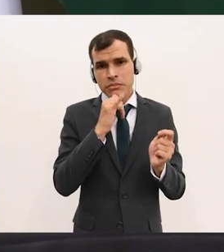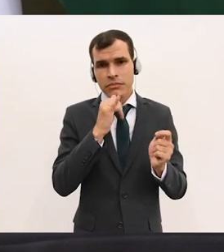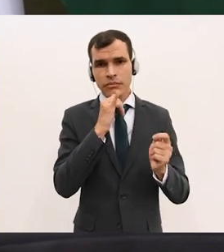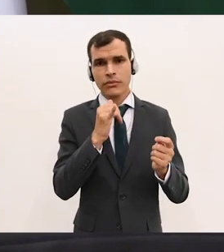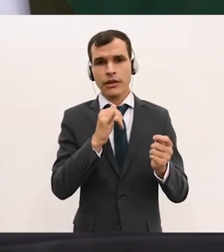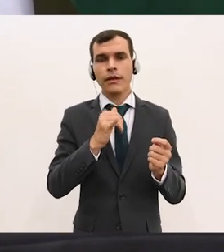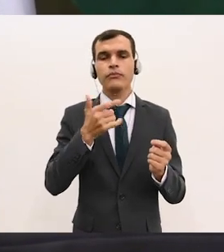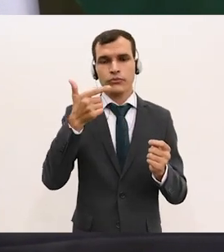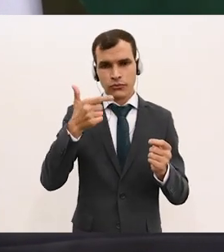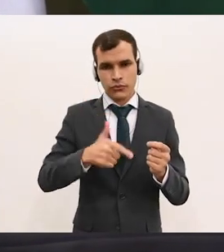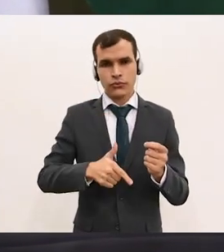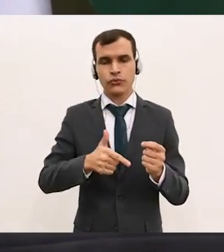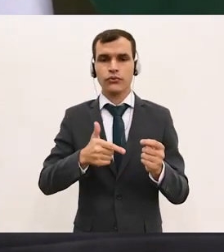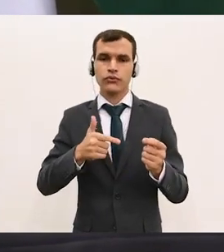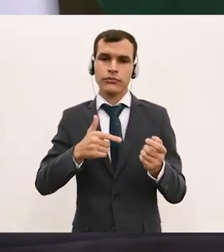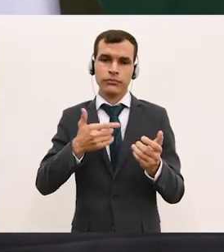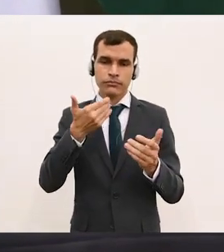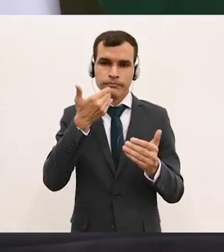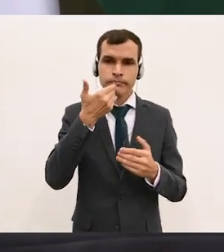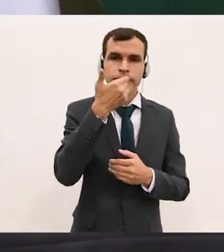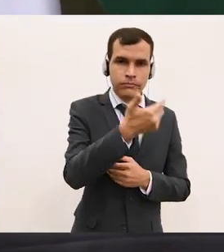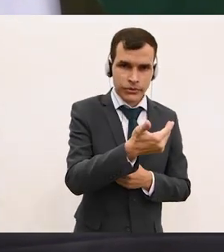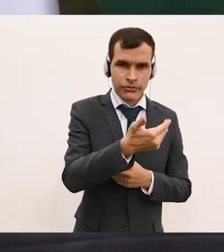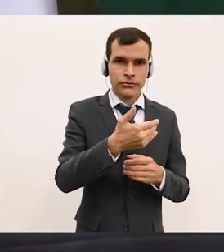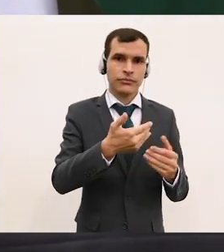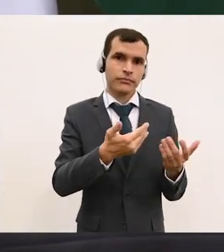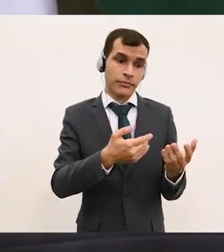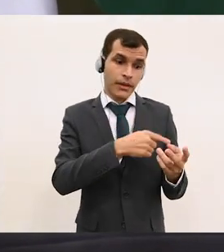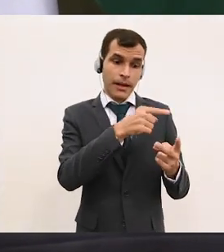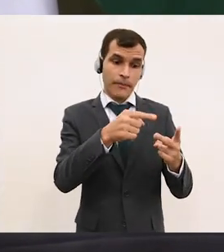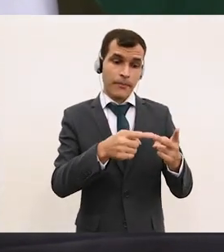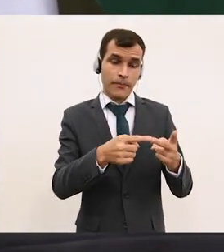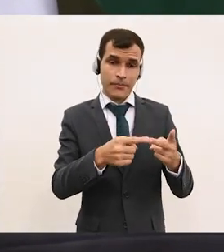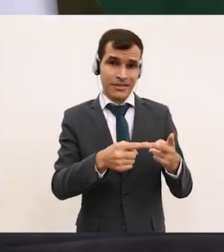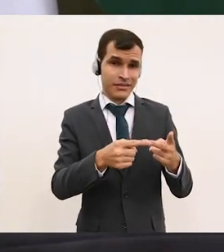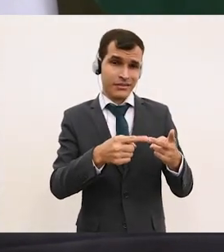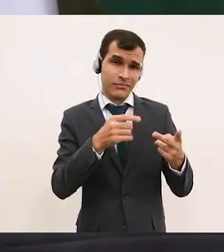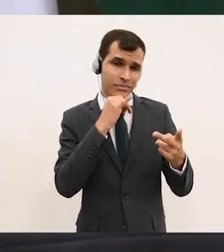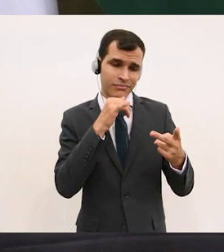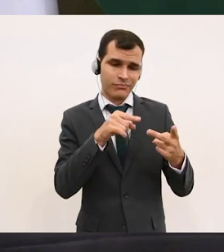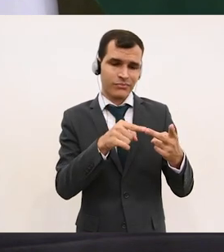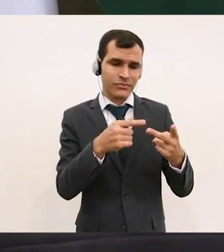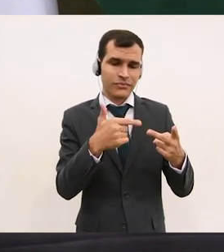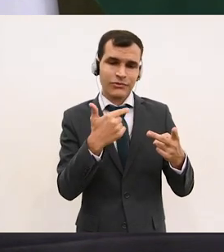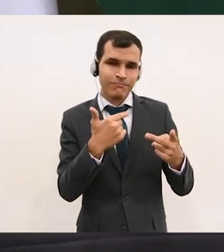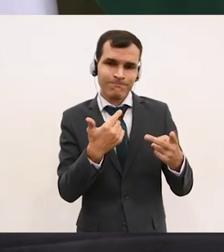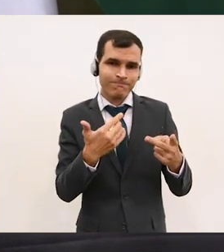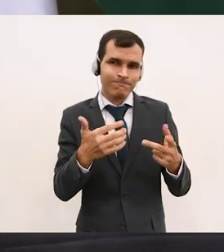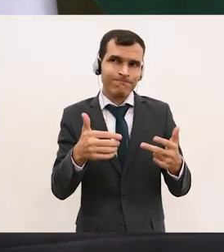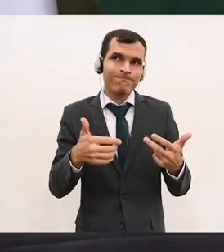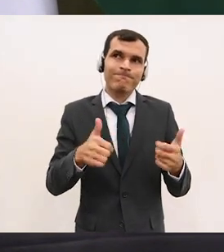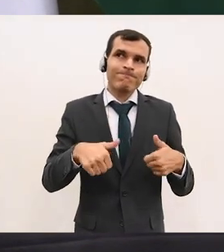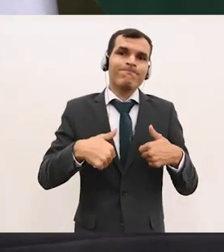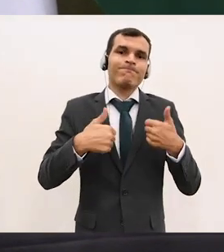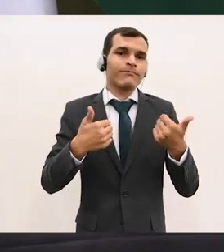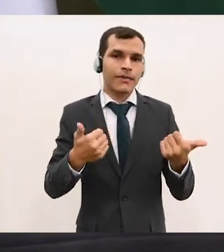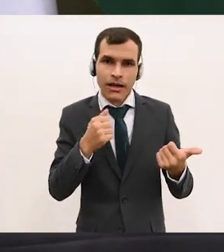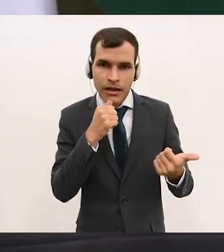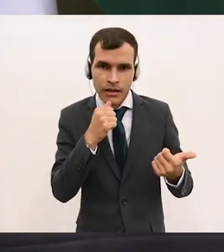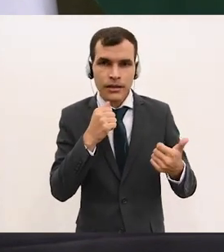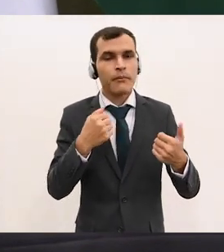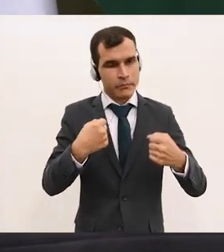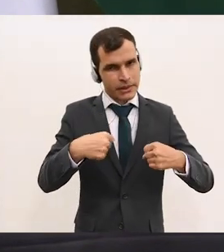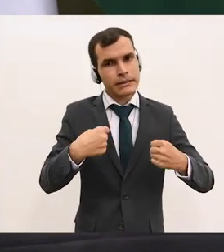So, of course, we need to get that working. You are right, the United States had a number of complaints